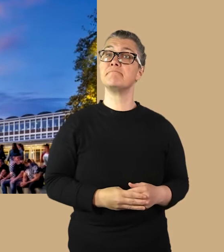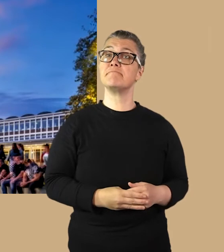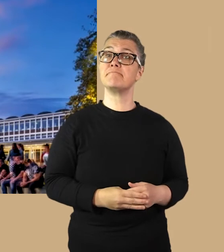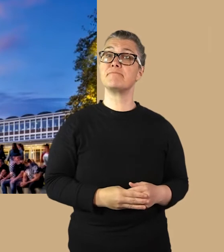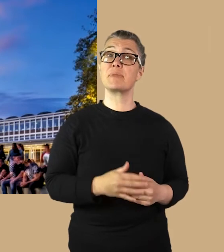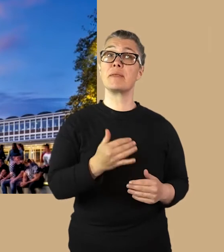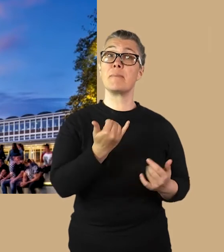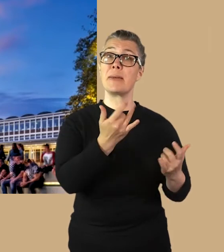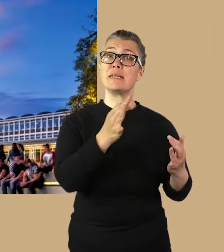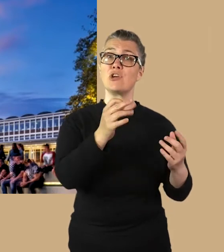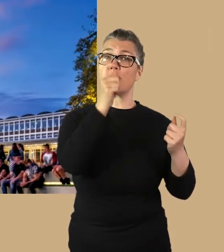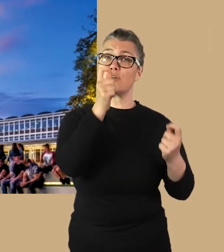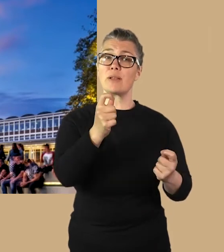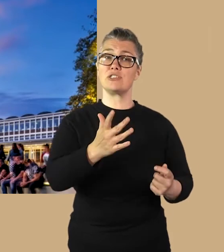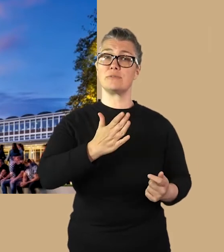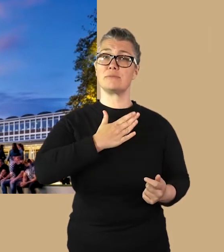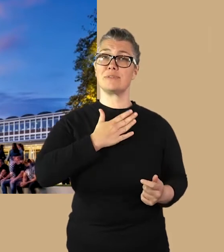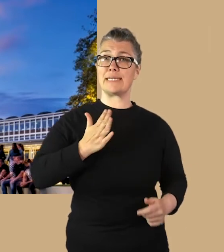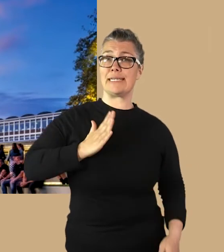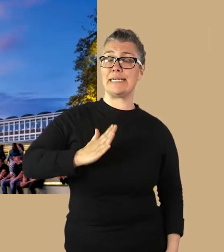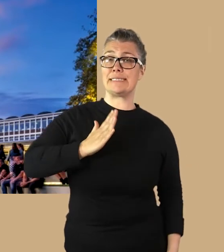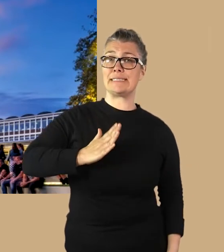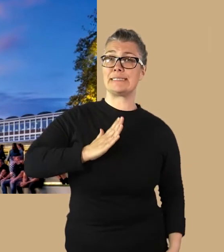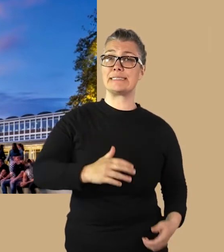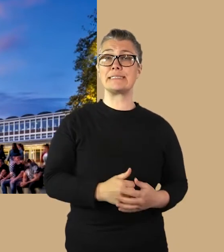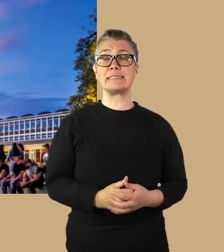acknowledge our needs, and